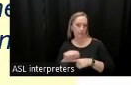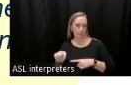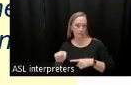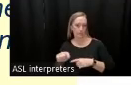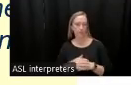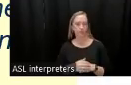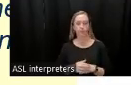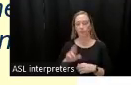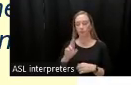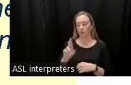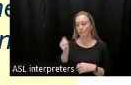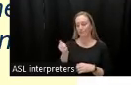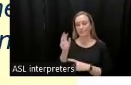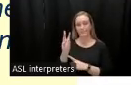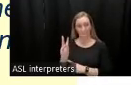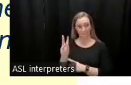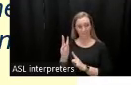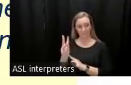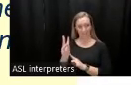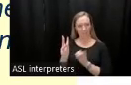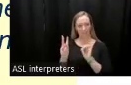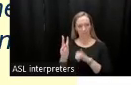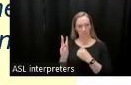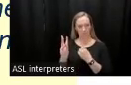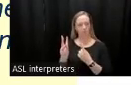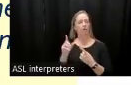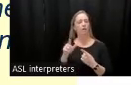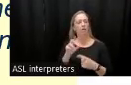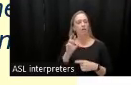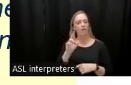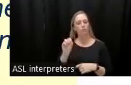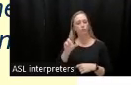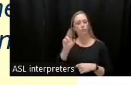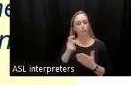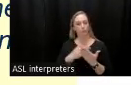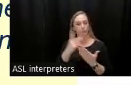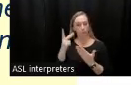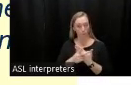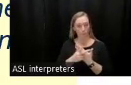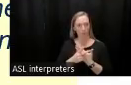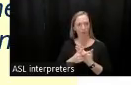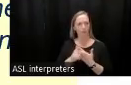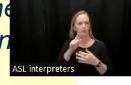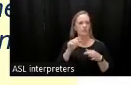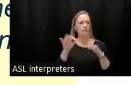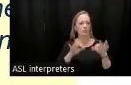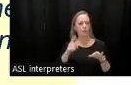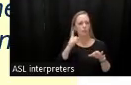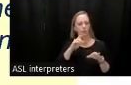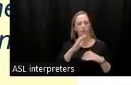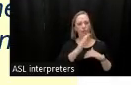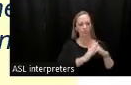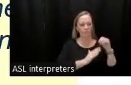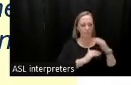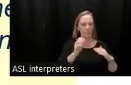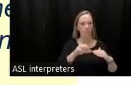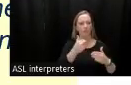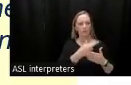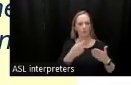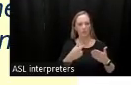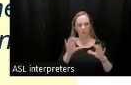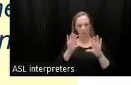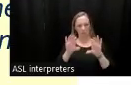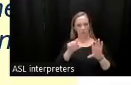R16 mechanism, under the SURE program, the instructions for facilities and other resources are given here.